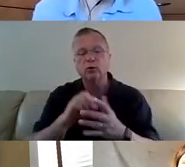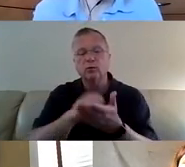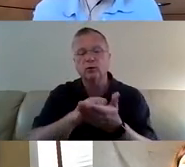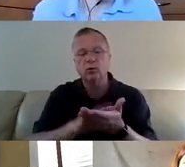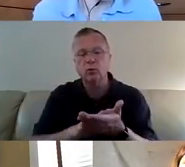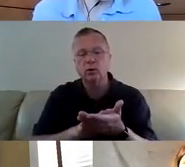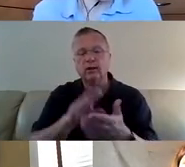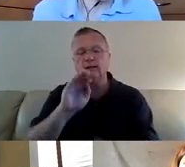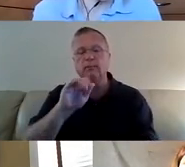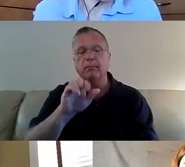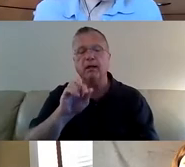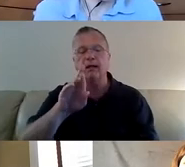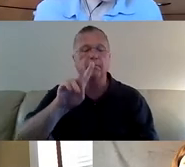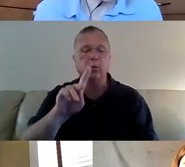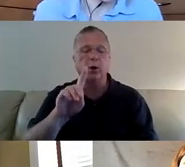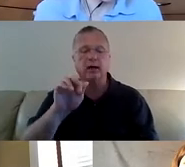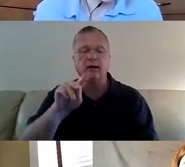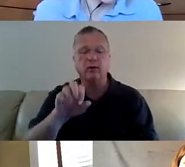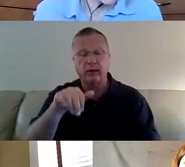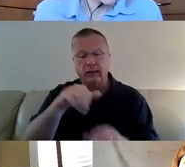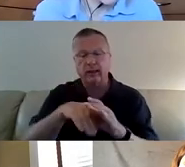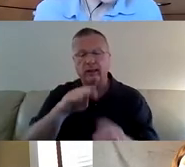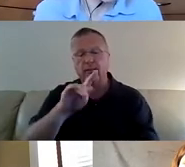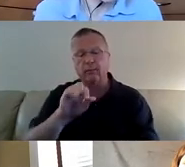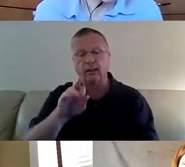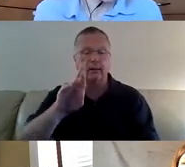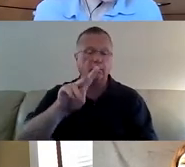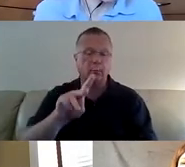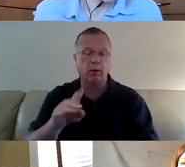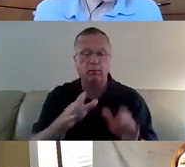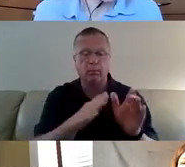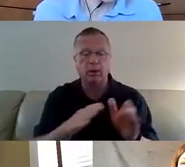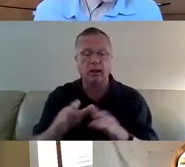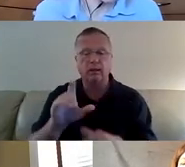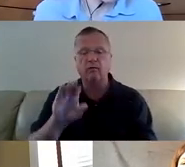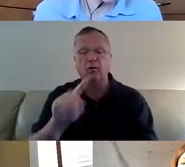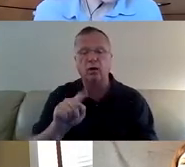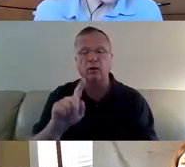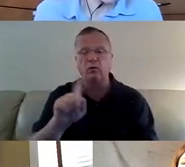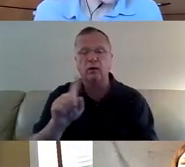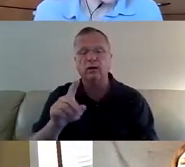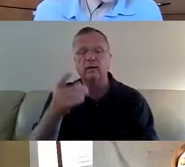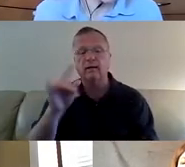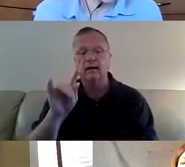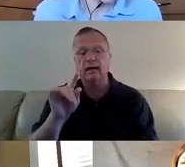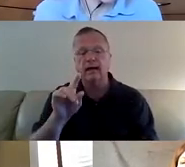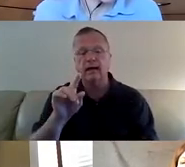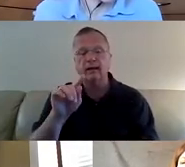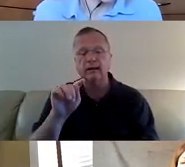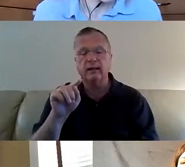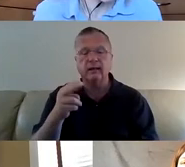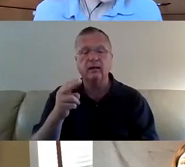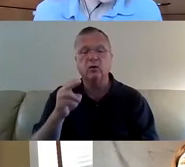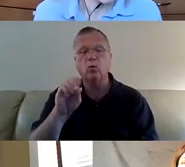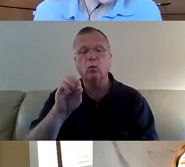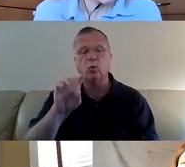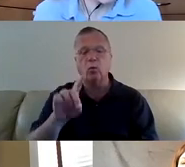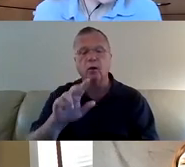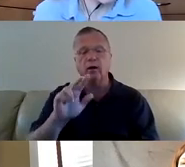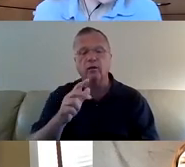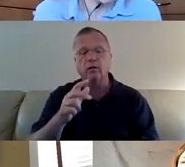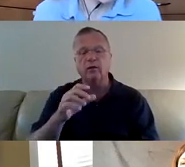Avenue, in the Bailey Park plan of lots situated in the 18th Ward, 3rd Council District. Bill